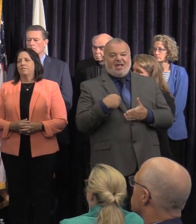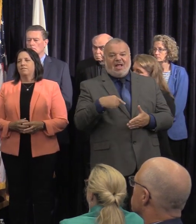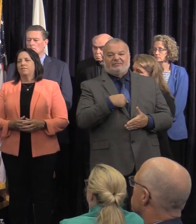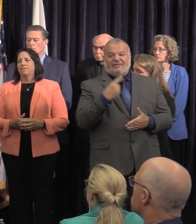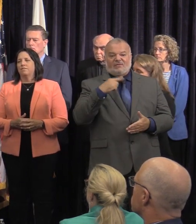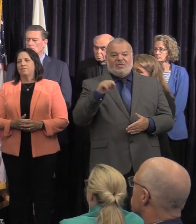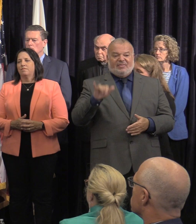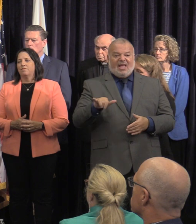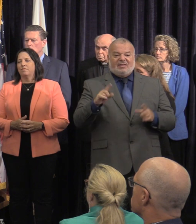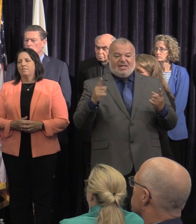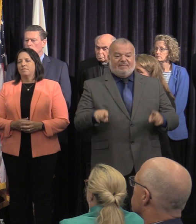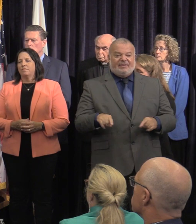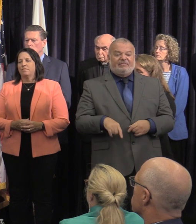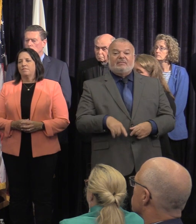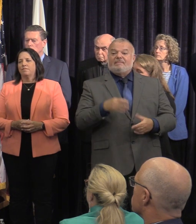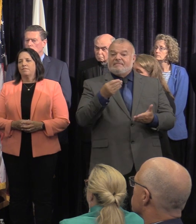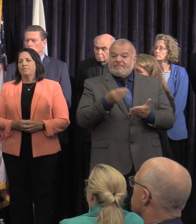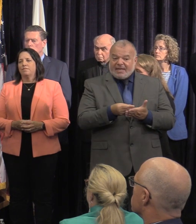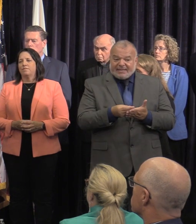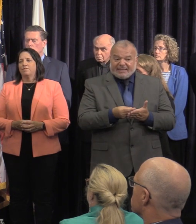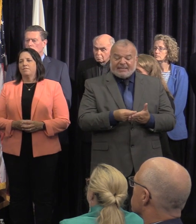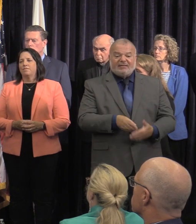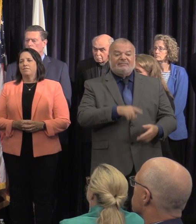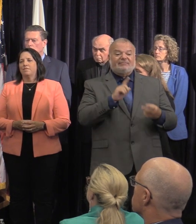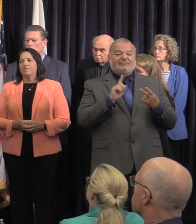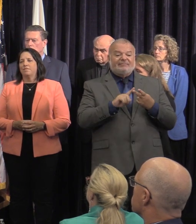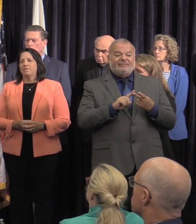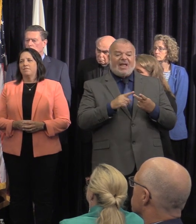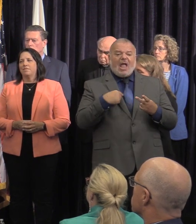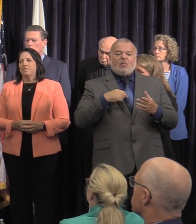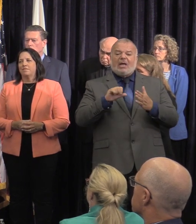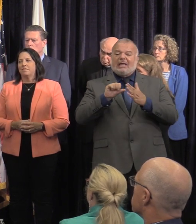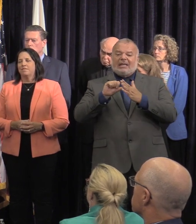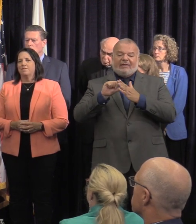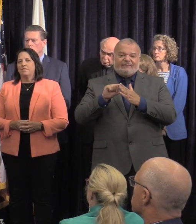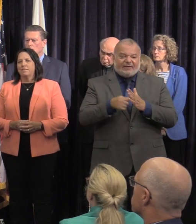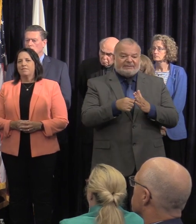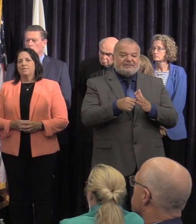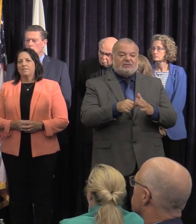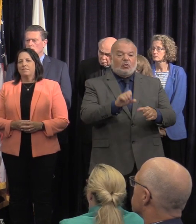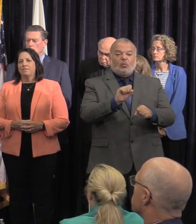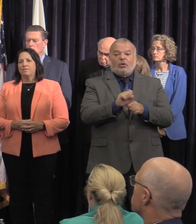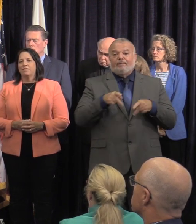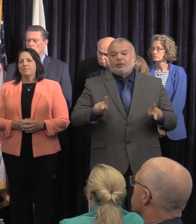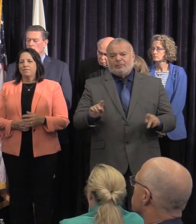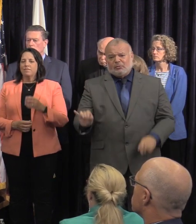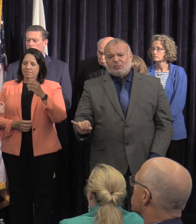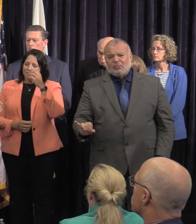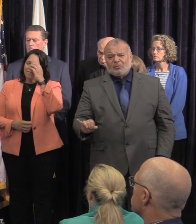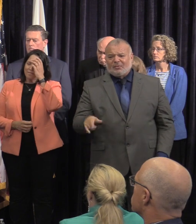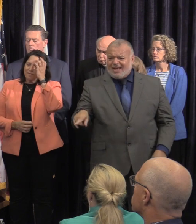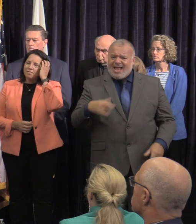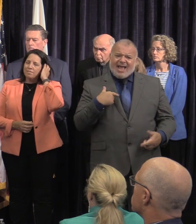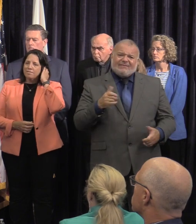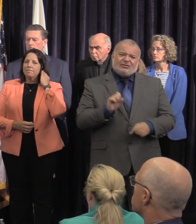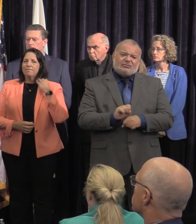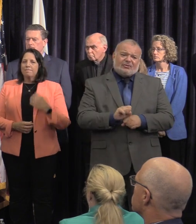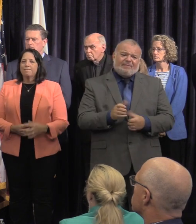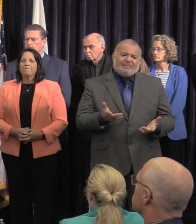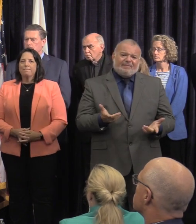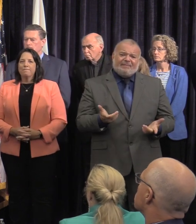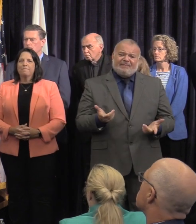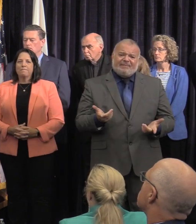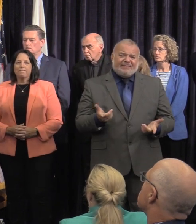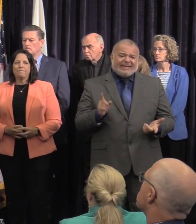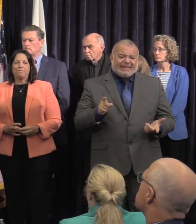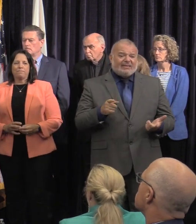funding. Importantly, and I really underscore this, it is about work authorizations. The number of people that we have met and spent